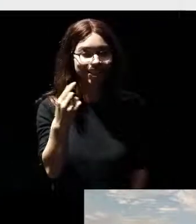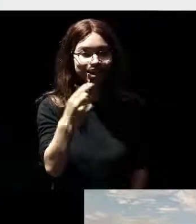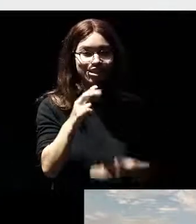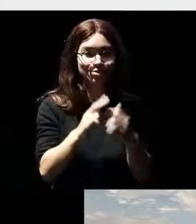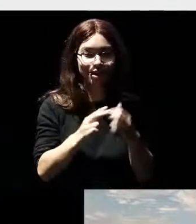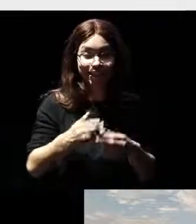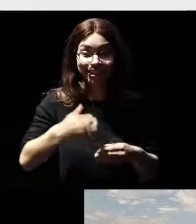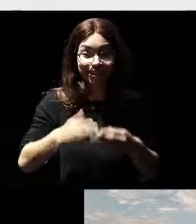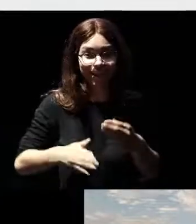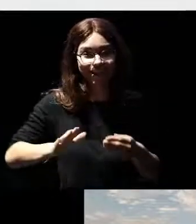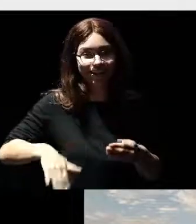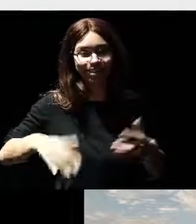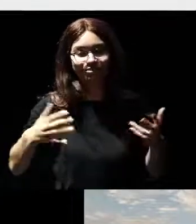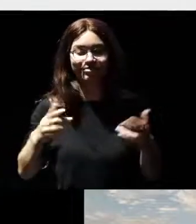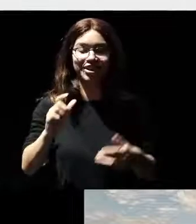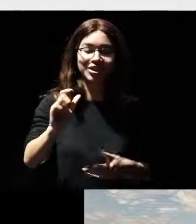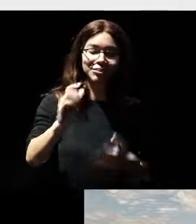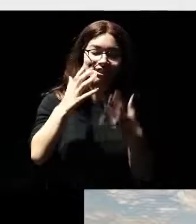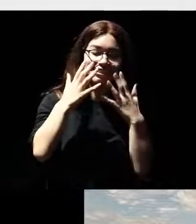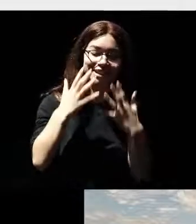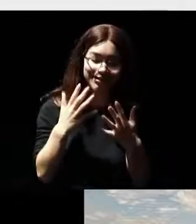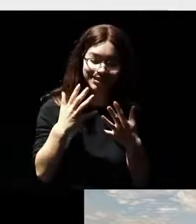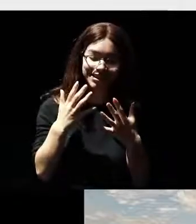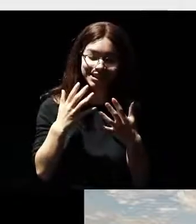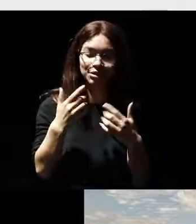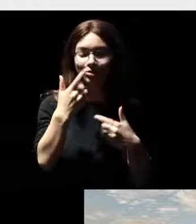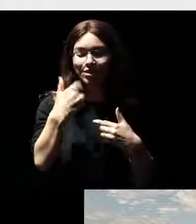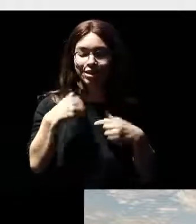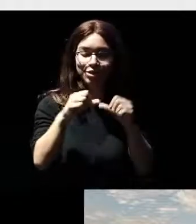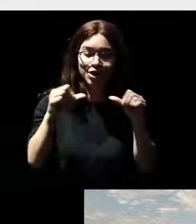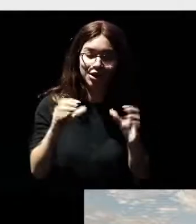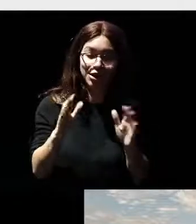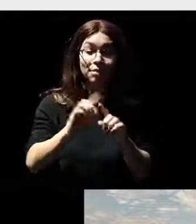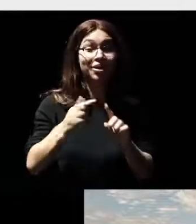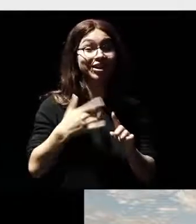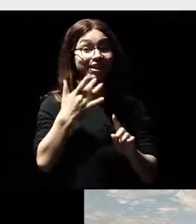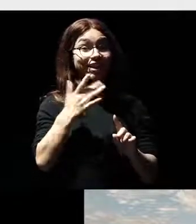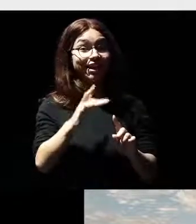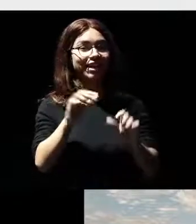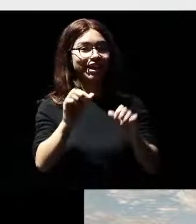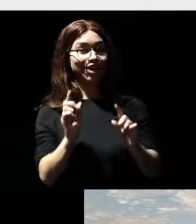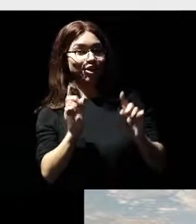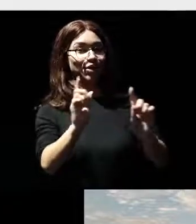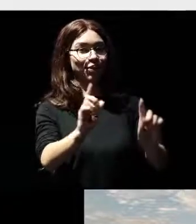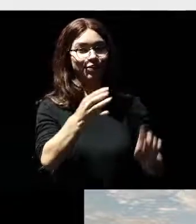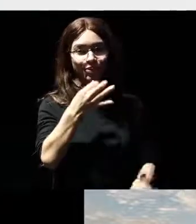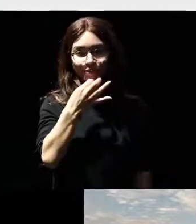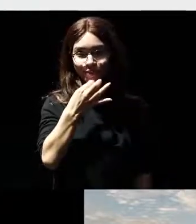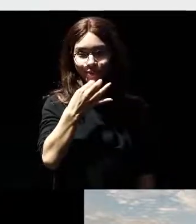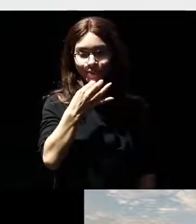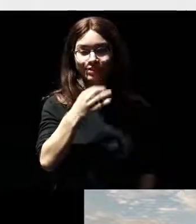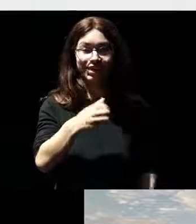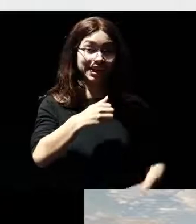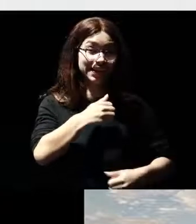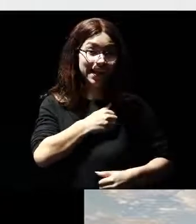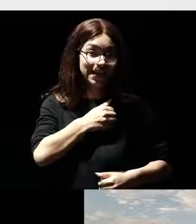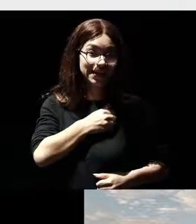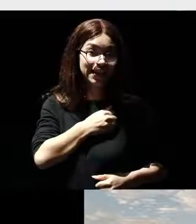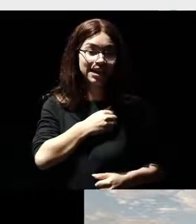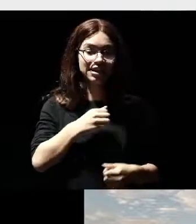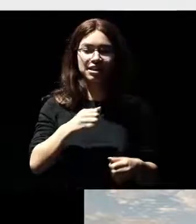done yet, which is a little devastating as an architect, but fortunately I'm getting to go to Canada